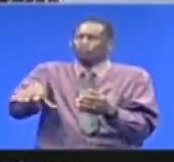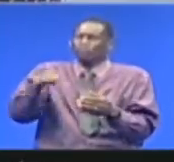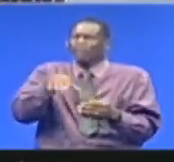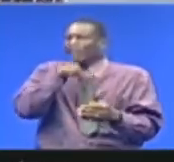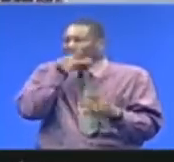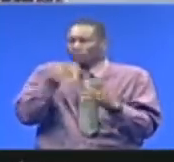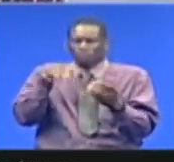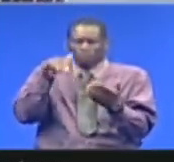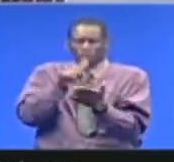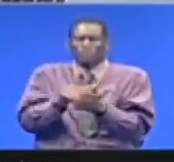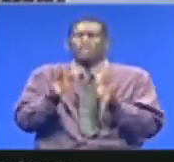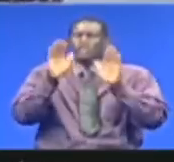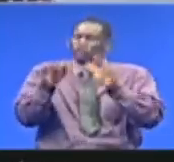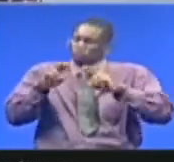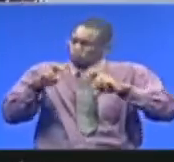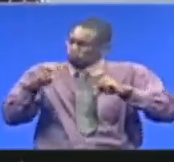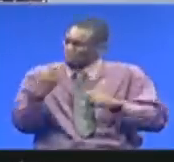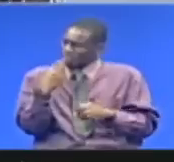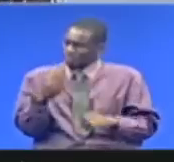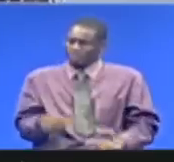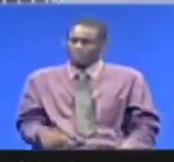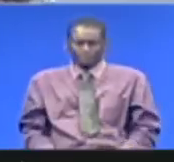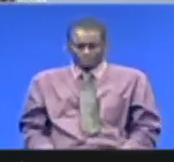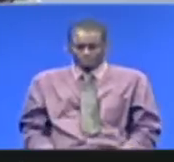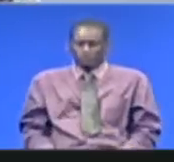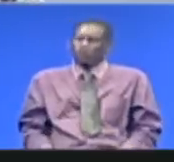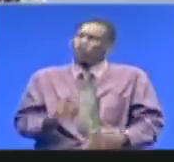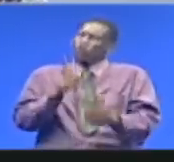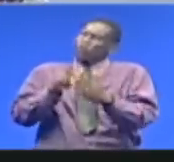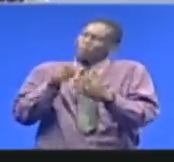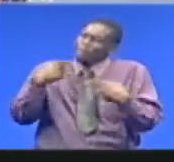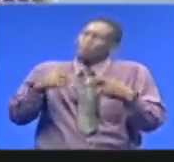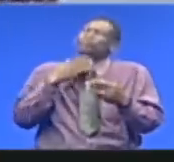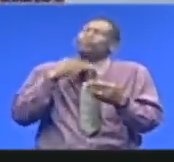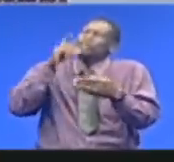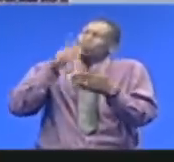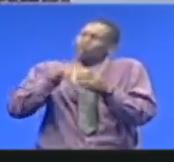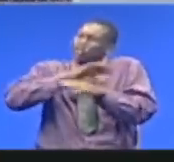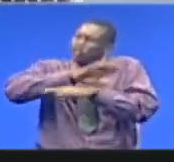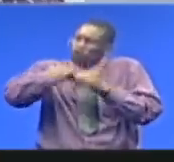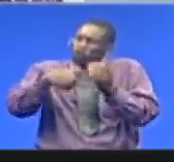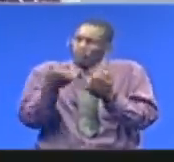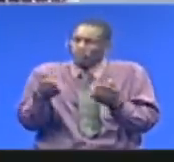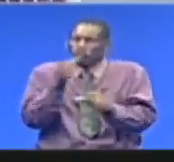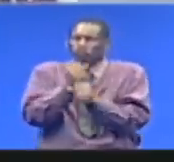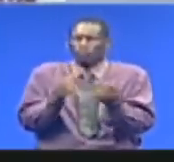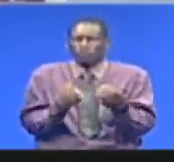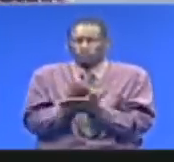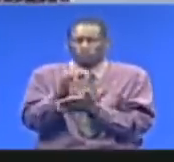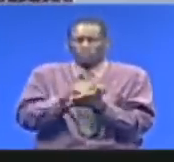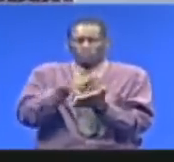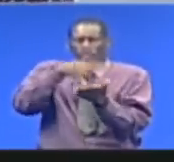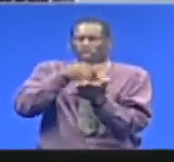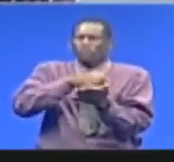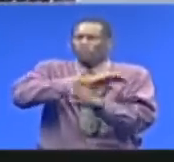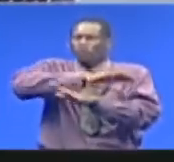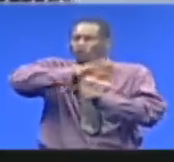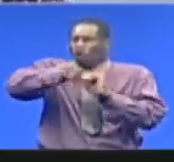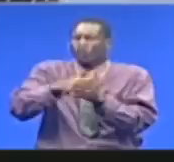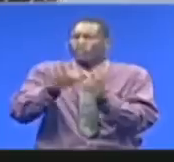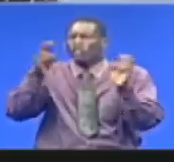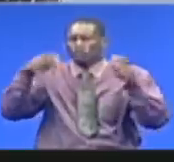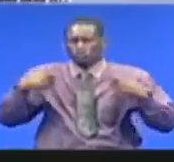look and say, hey, what is it that people wanted in all this? And to make sure that they carry on board all these issues. And